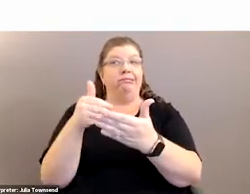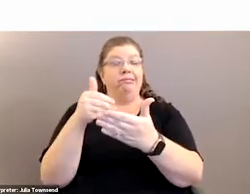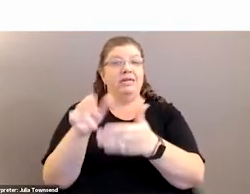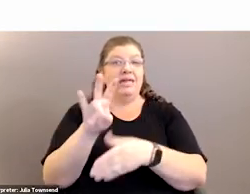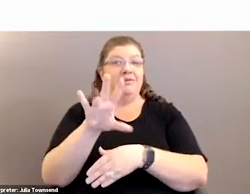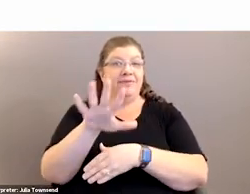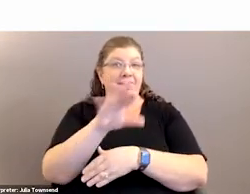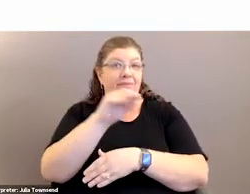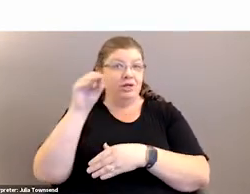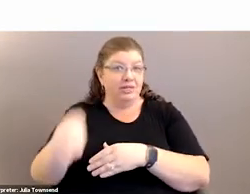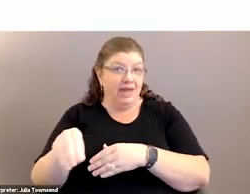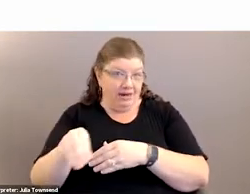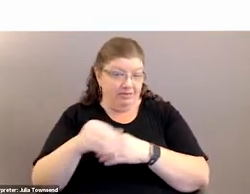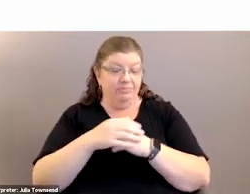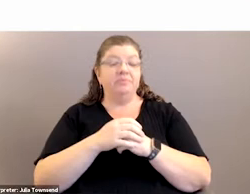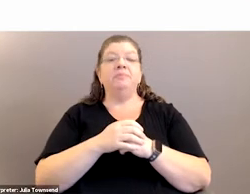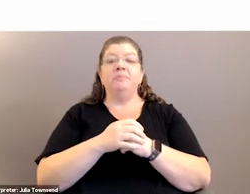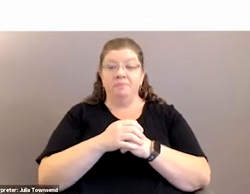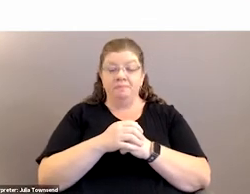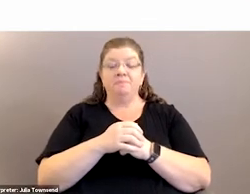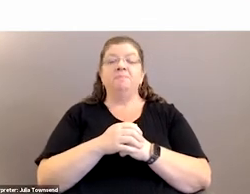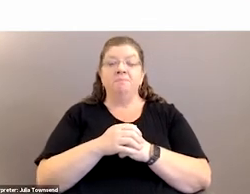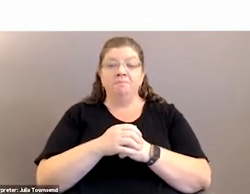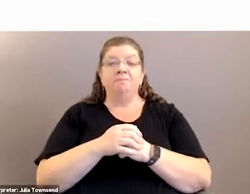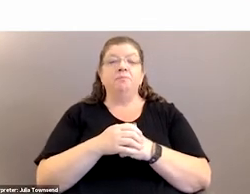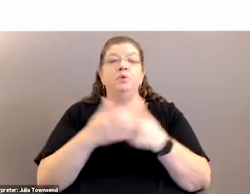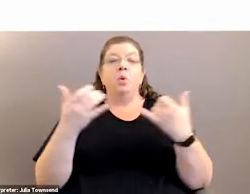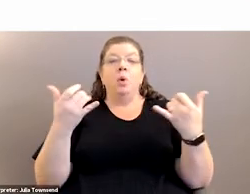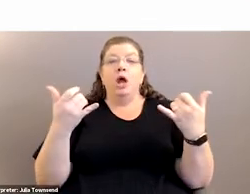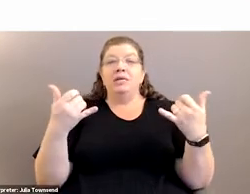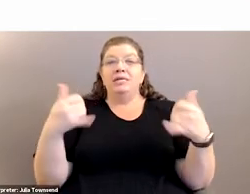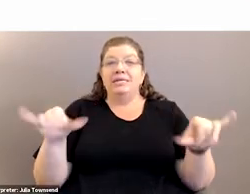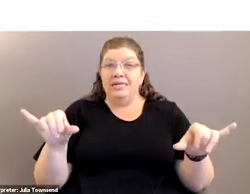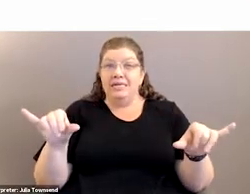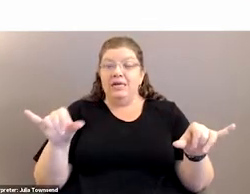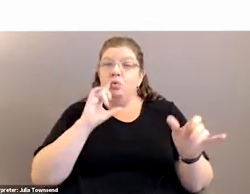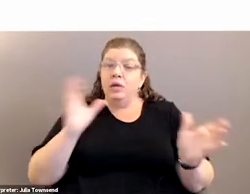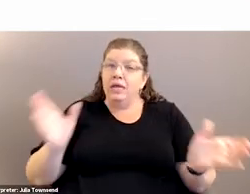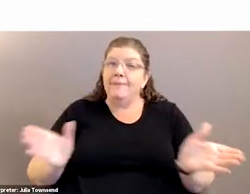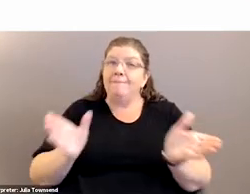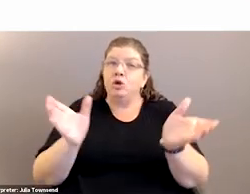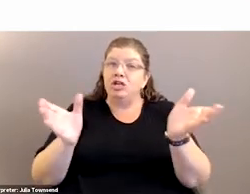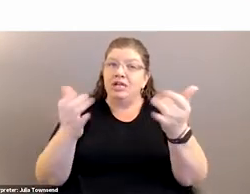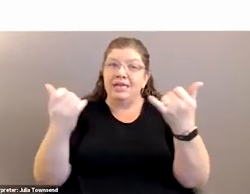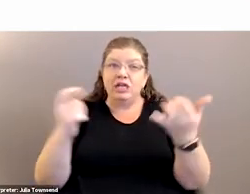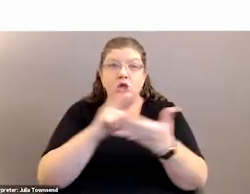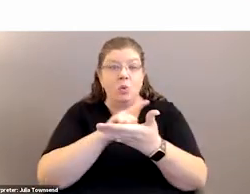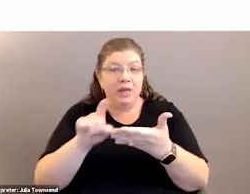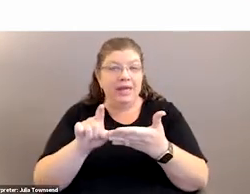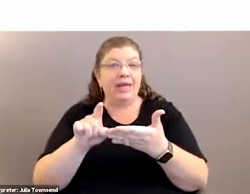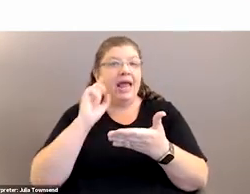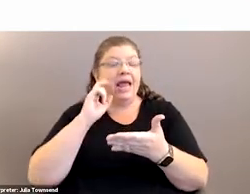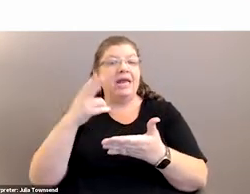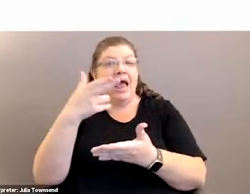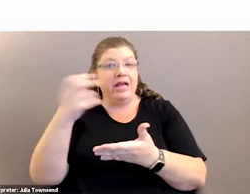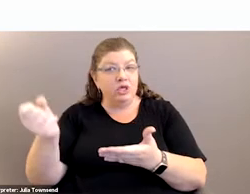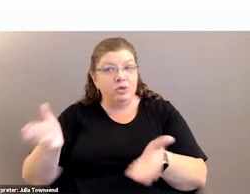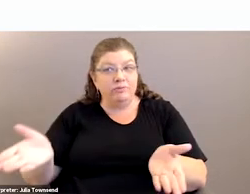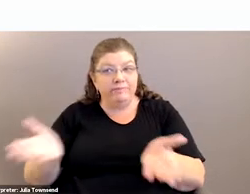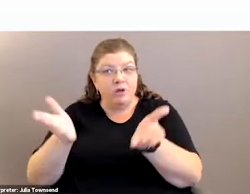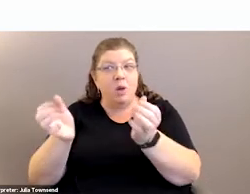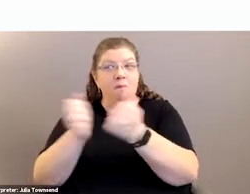percent uh we are still uh really pushing this week in our secondary schools to get more